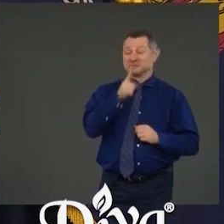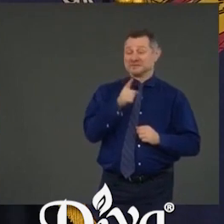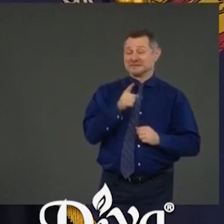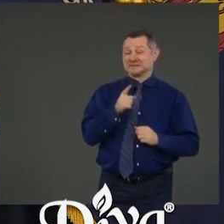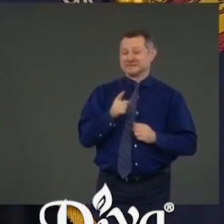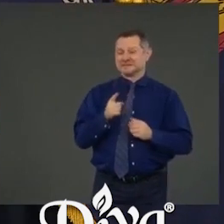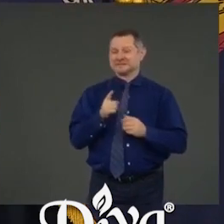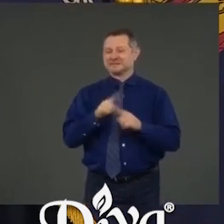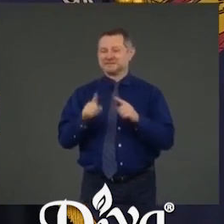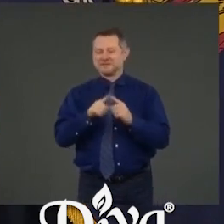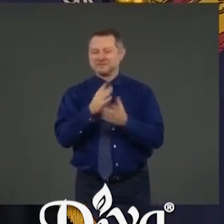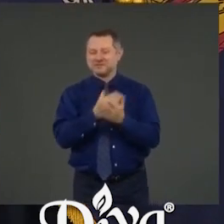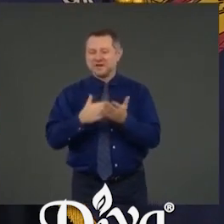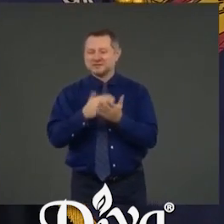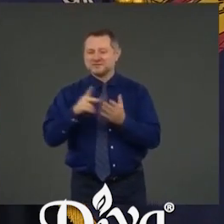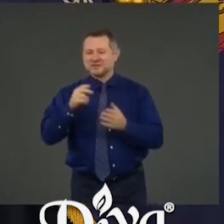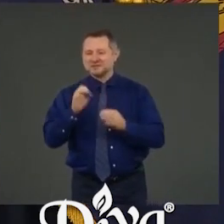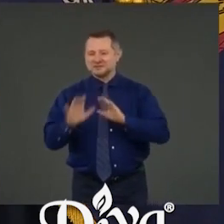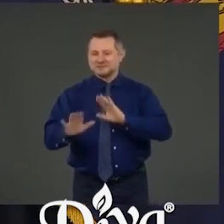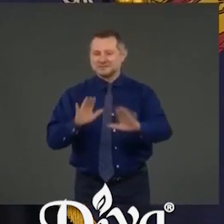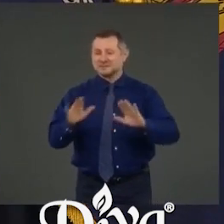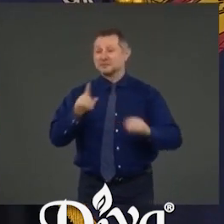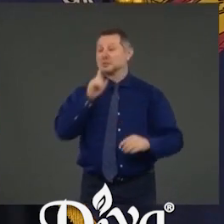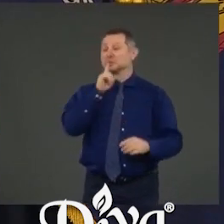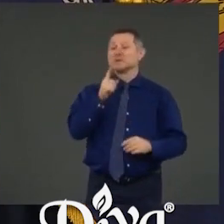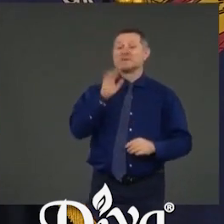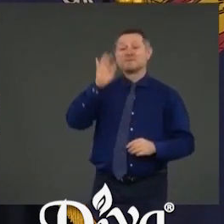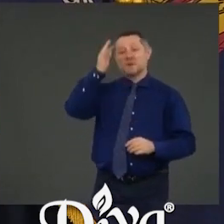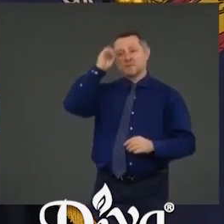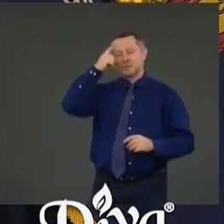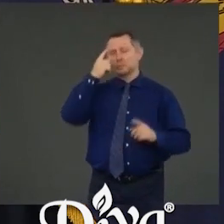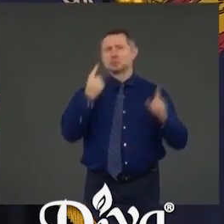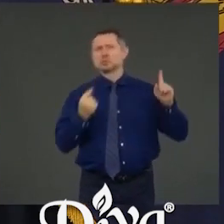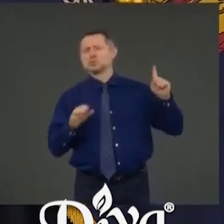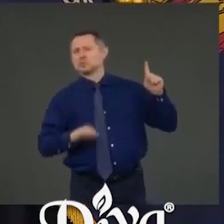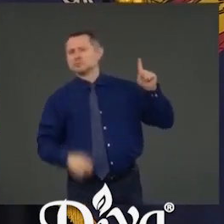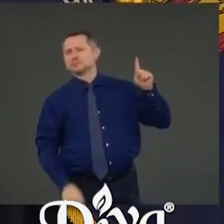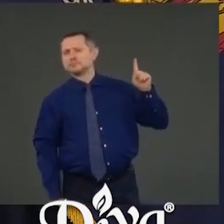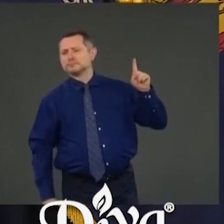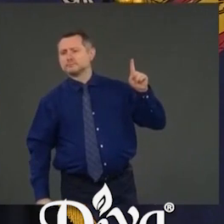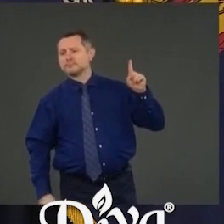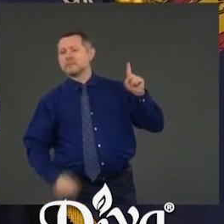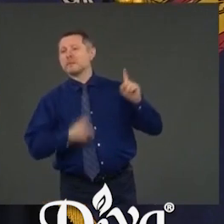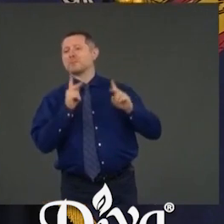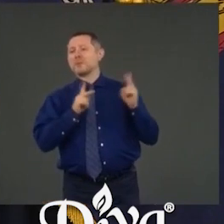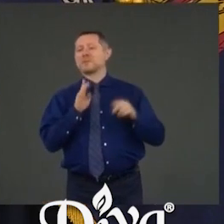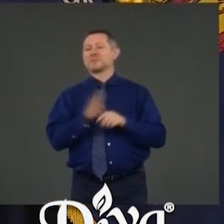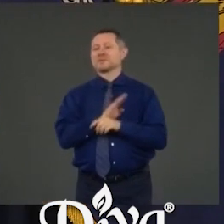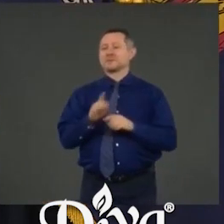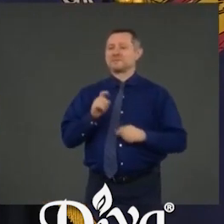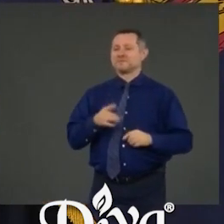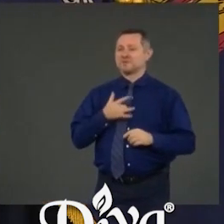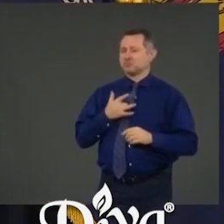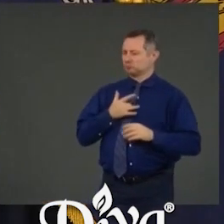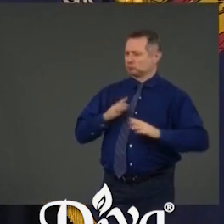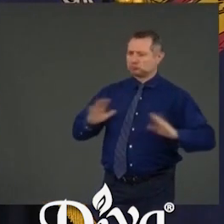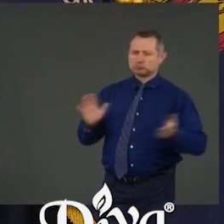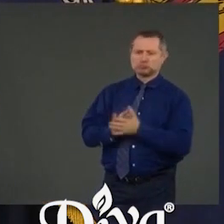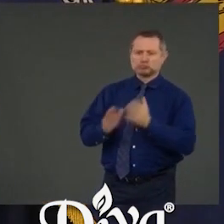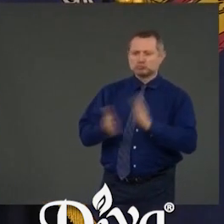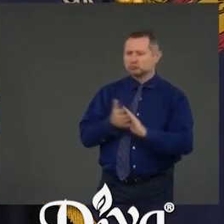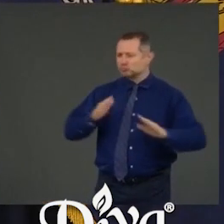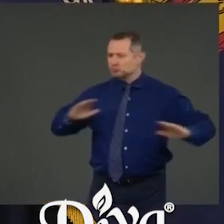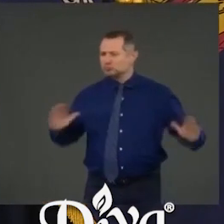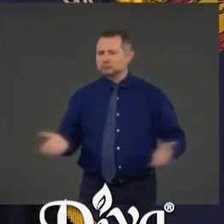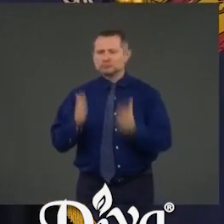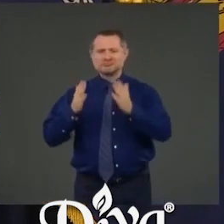right? So you have, what is the federal government going to do? When are people and businesses really going to come back and reignite the